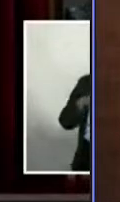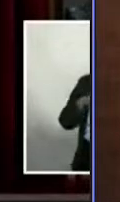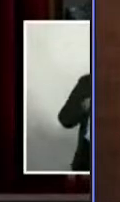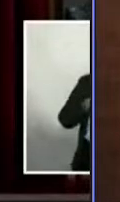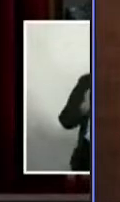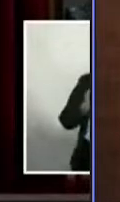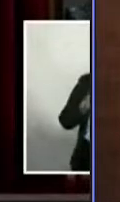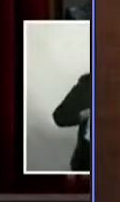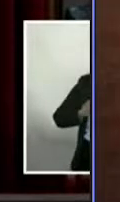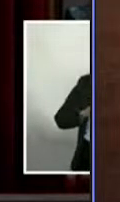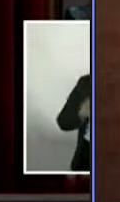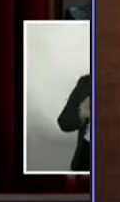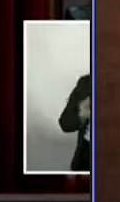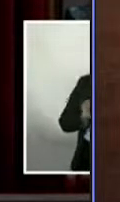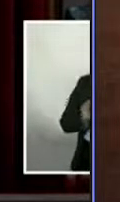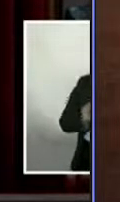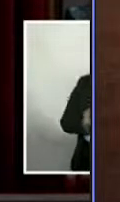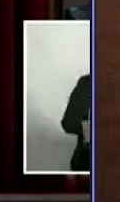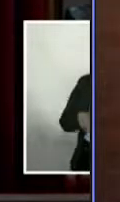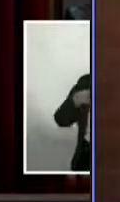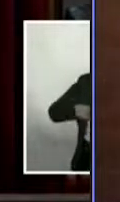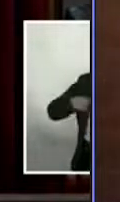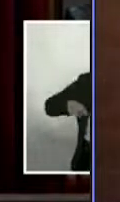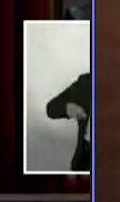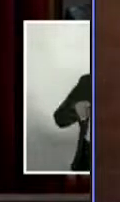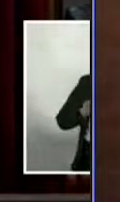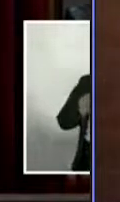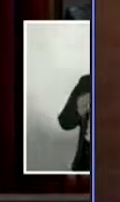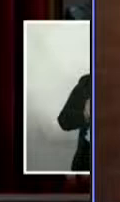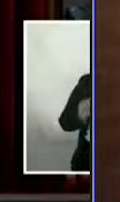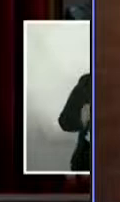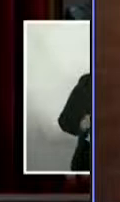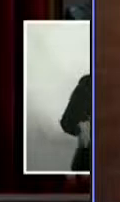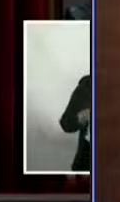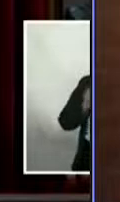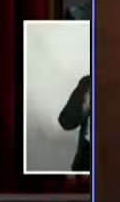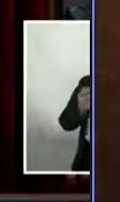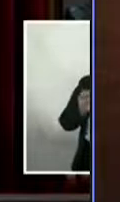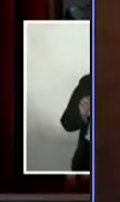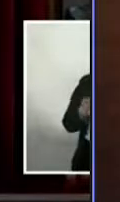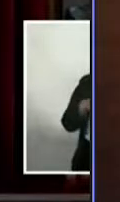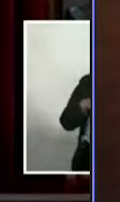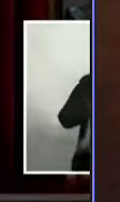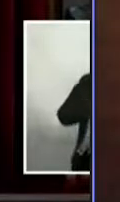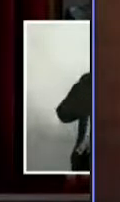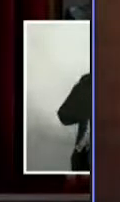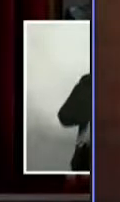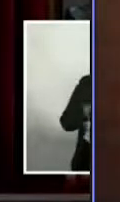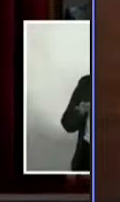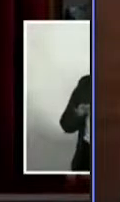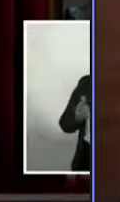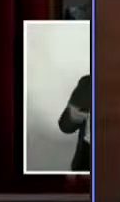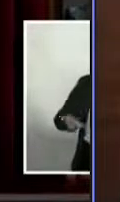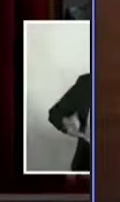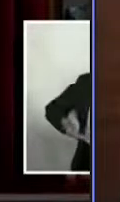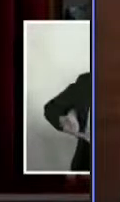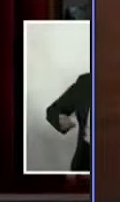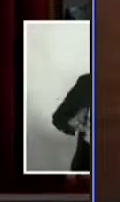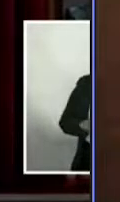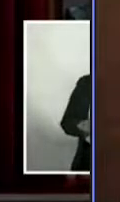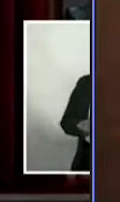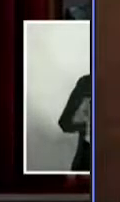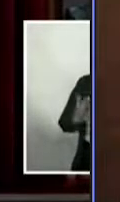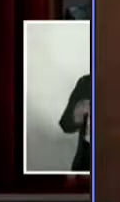management, coastal and biodiversity management, and environmental empowerment services. During the quarter under review, we were able to